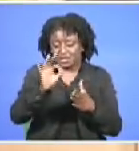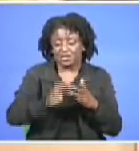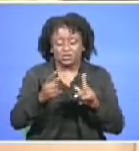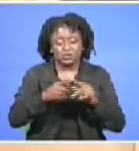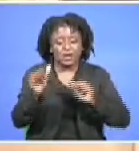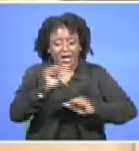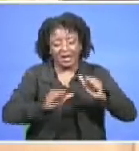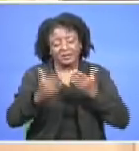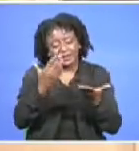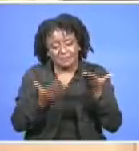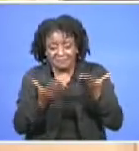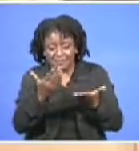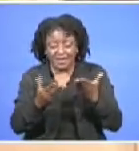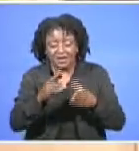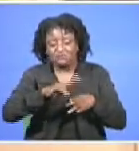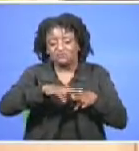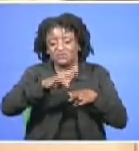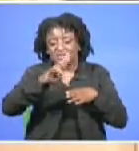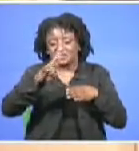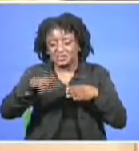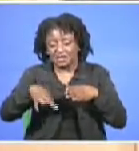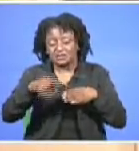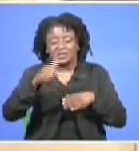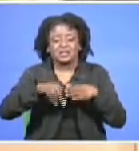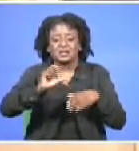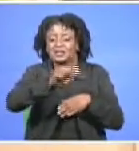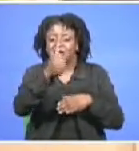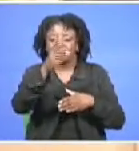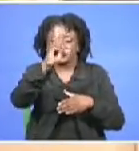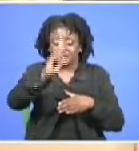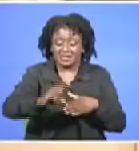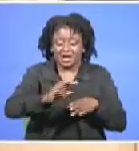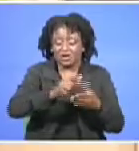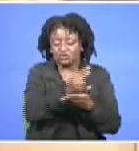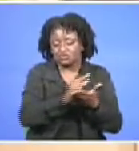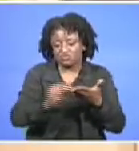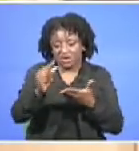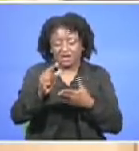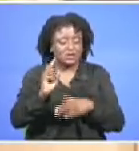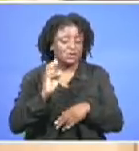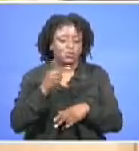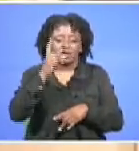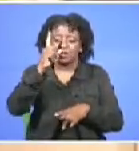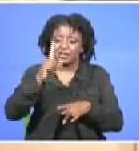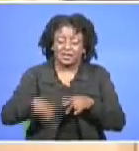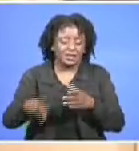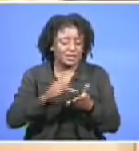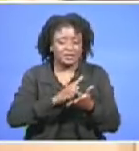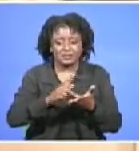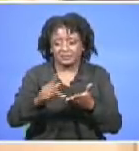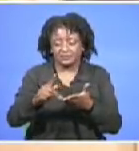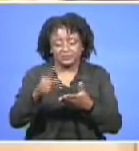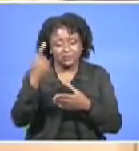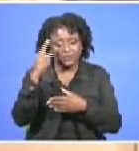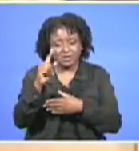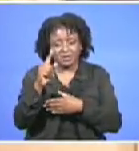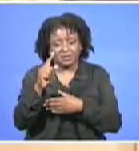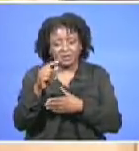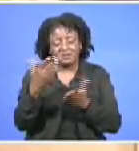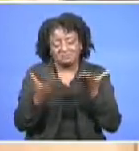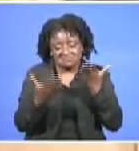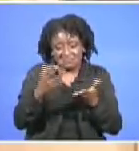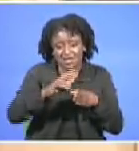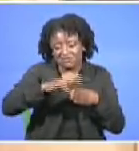in another downgrade, which we cannot afford. It could result